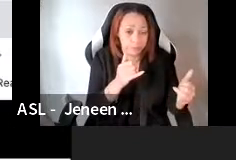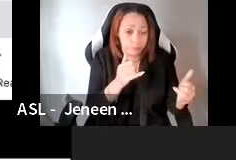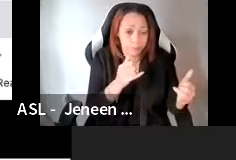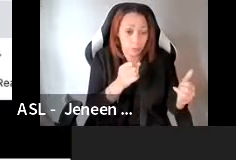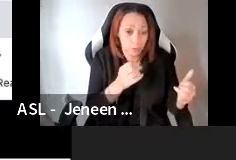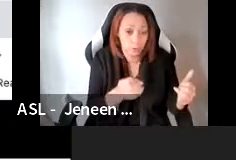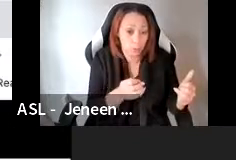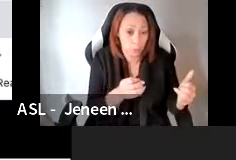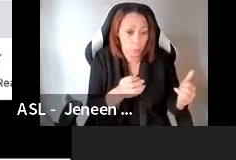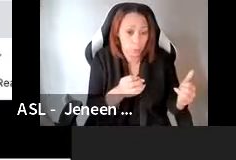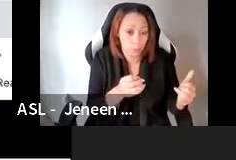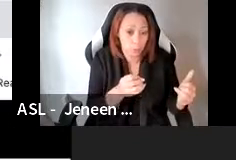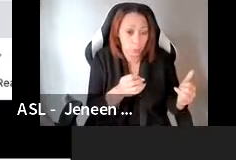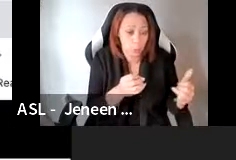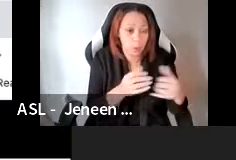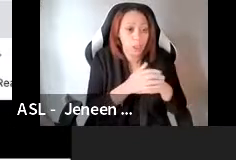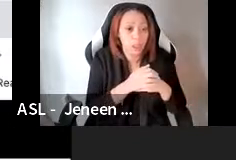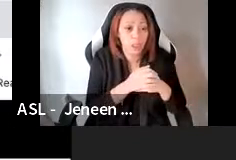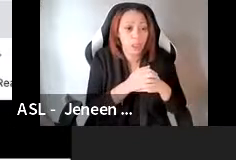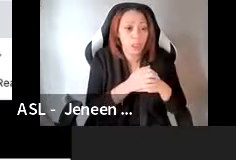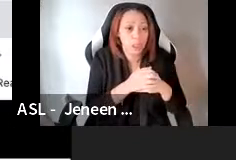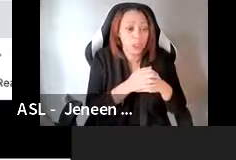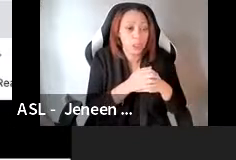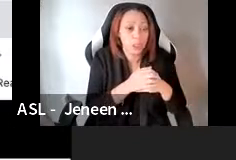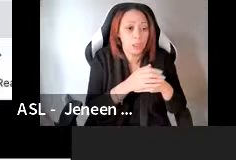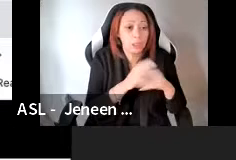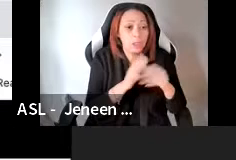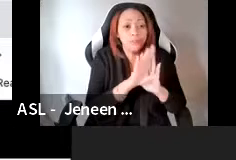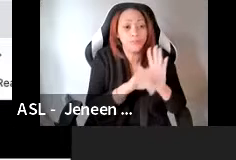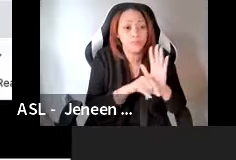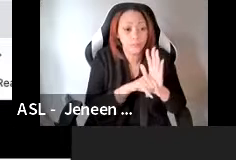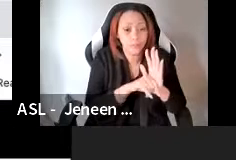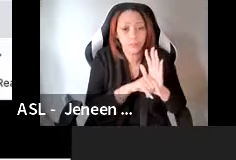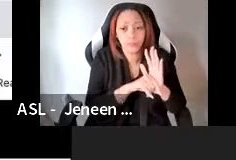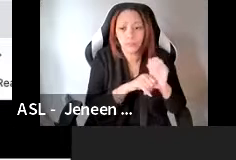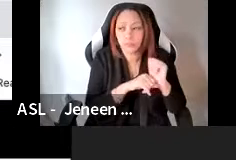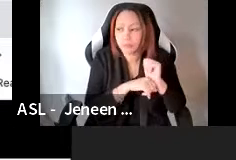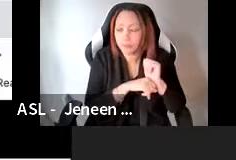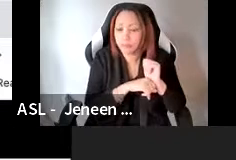So with demographic conditions, you can see that